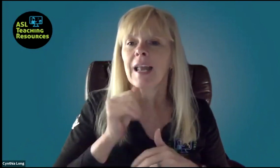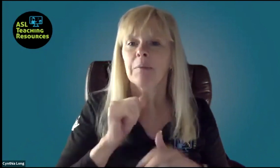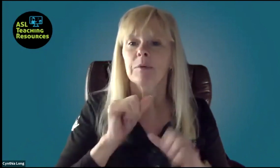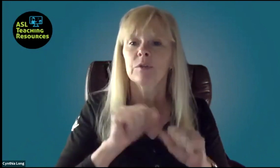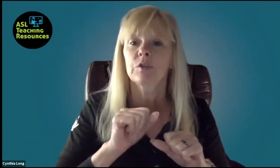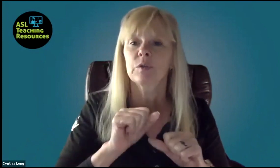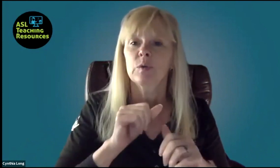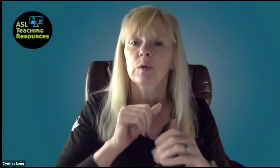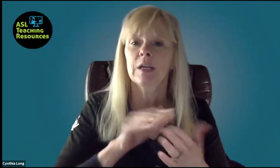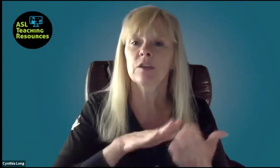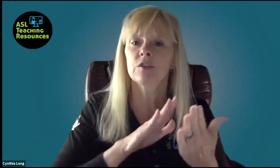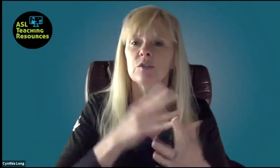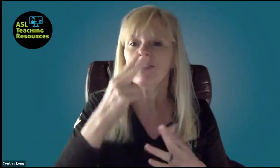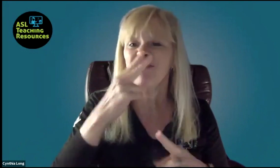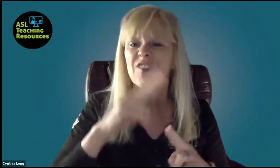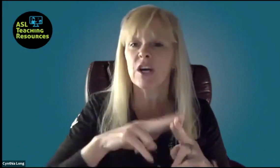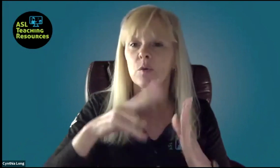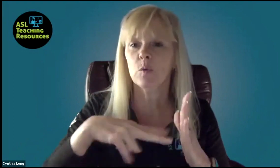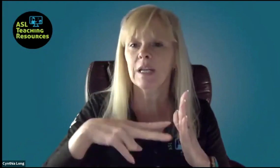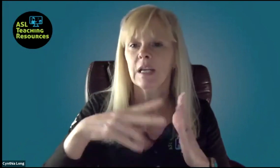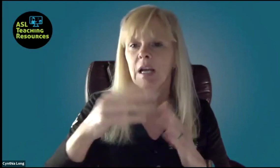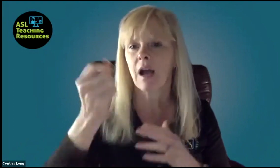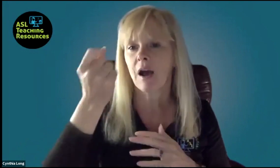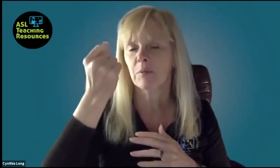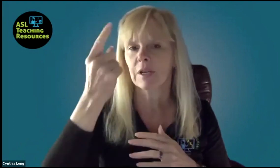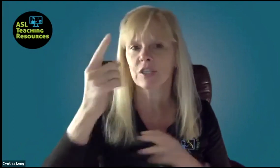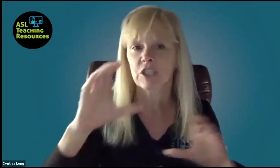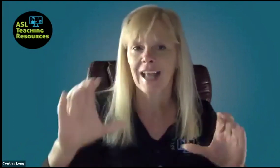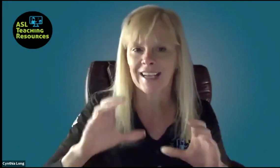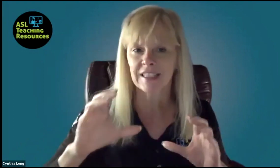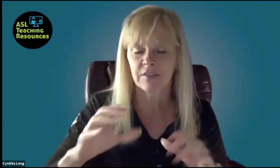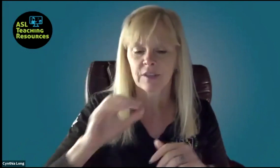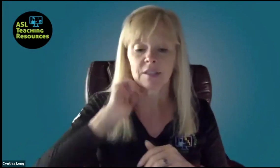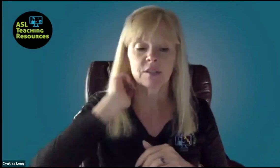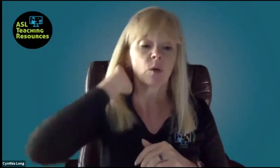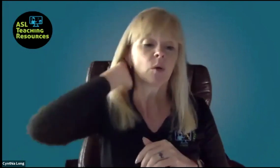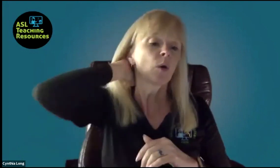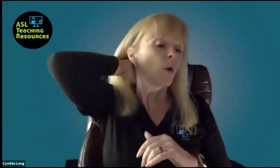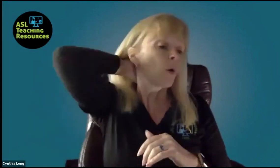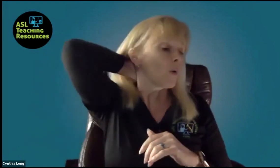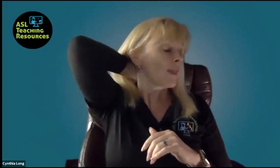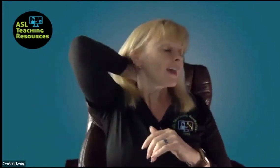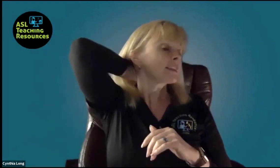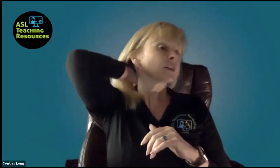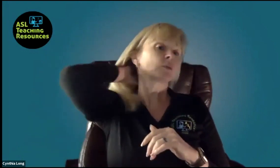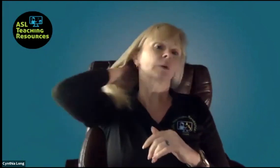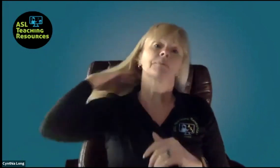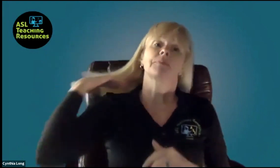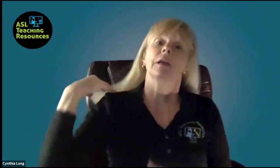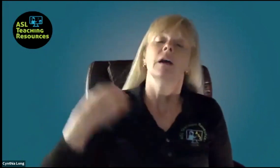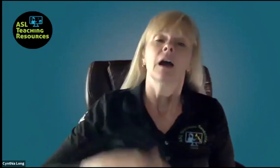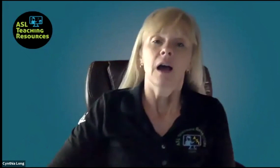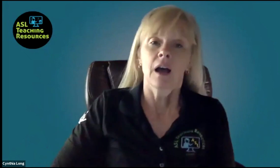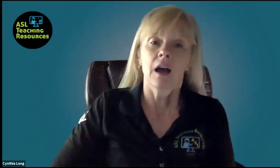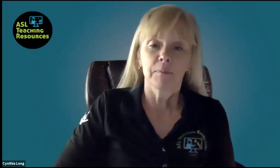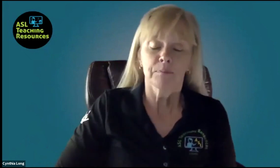I'm not able to introduce fun reading comprehension activities. Wow, that's a good one.